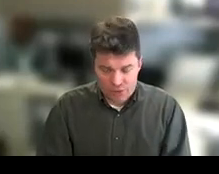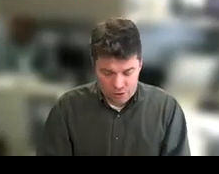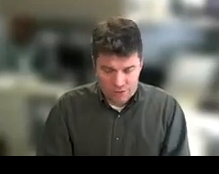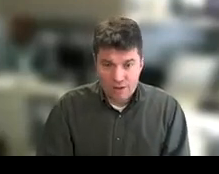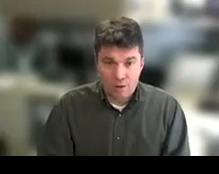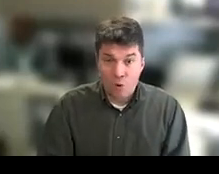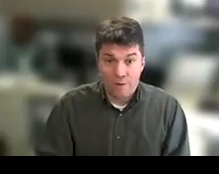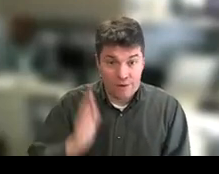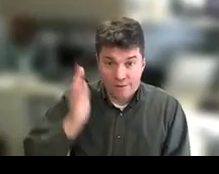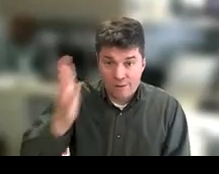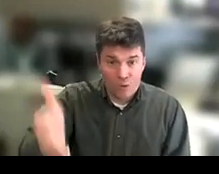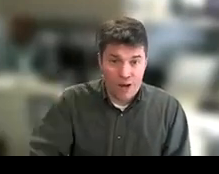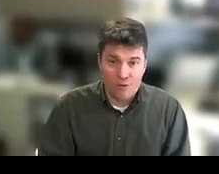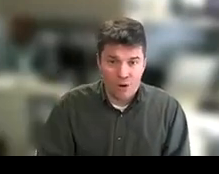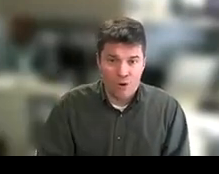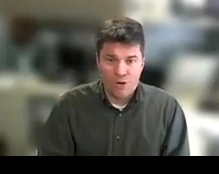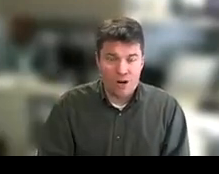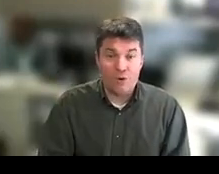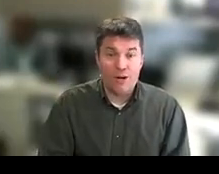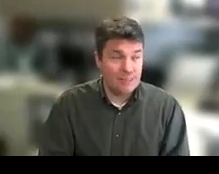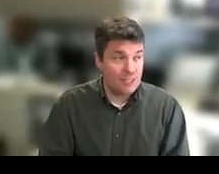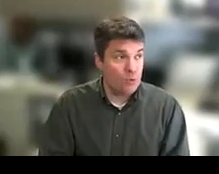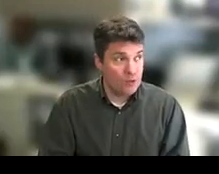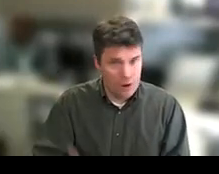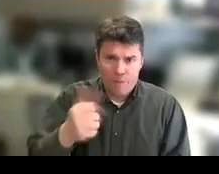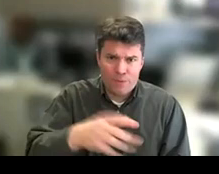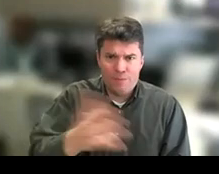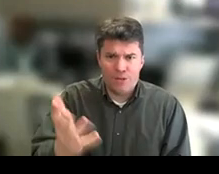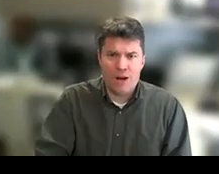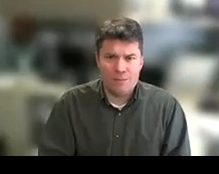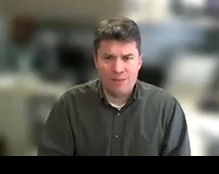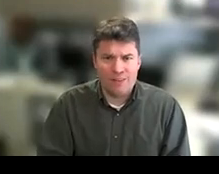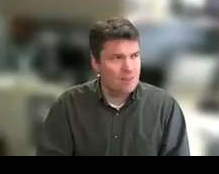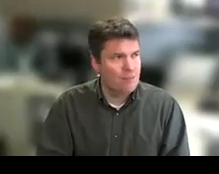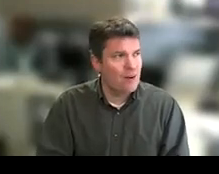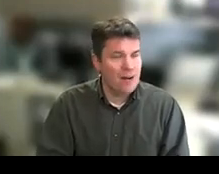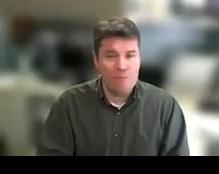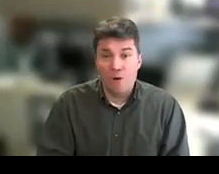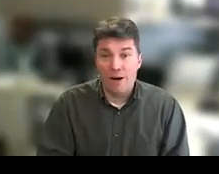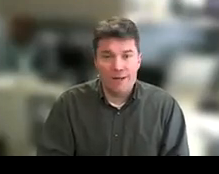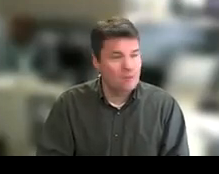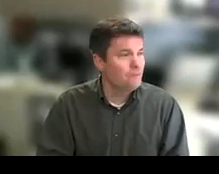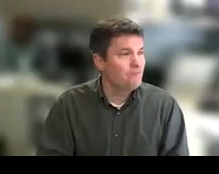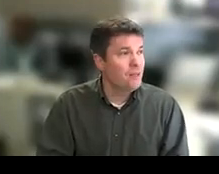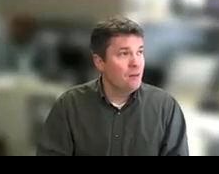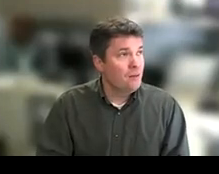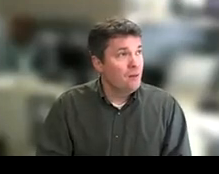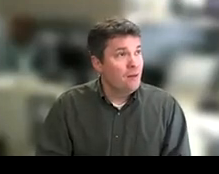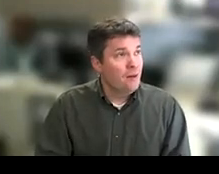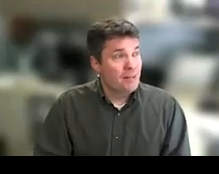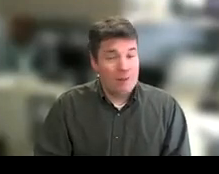may be beneficial. Or if it's somewhere down the road you come across a situation, I remember Mitch talked about this, let me find out more about it.